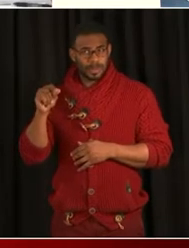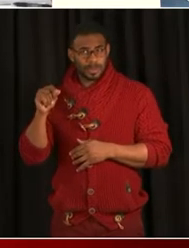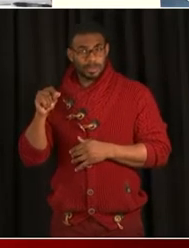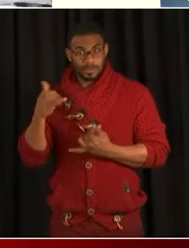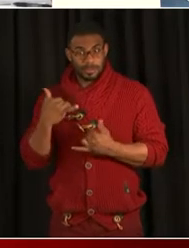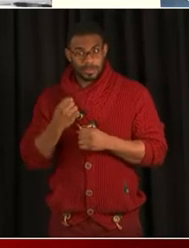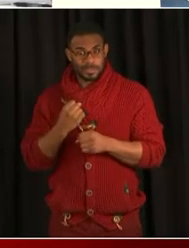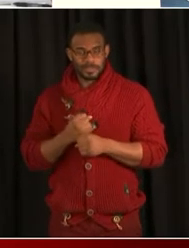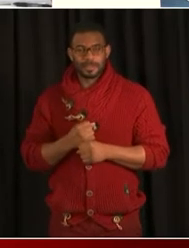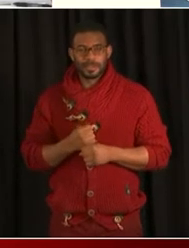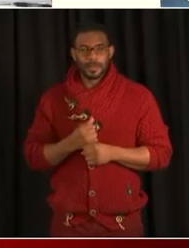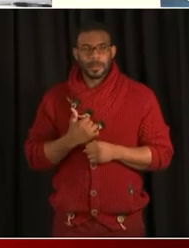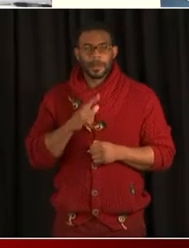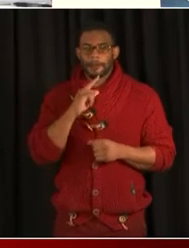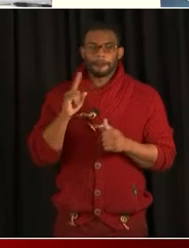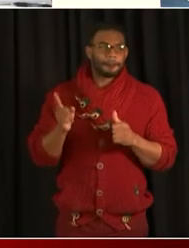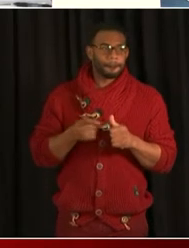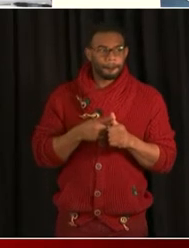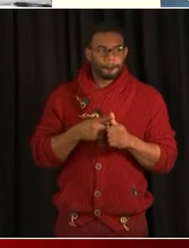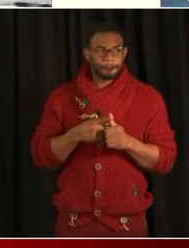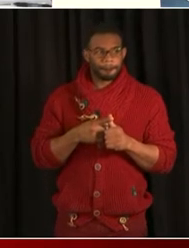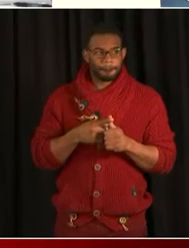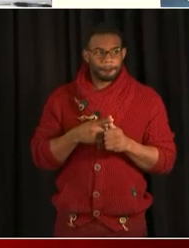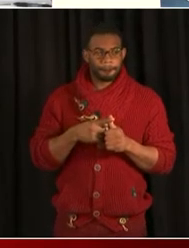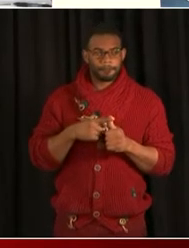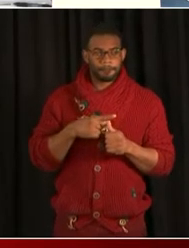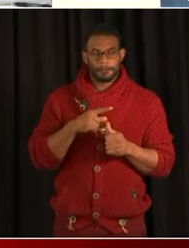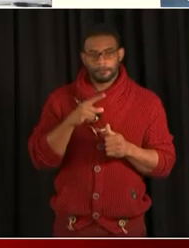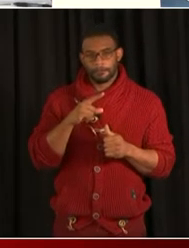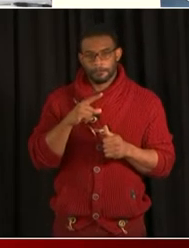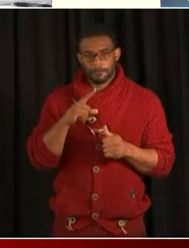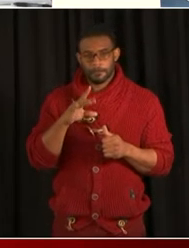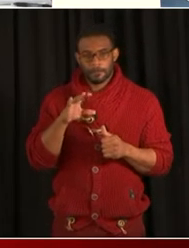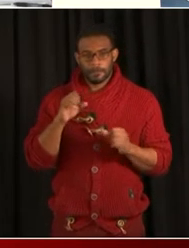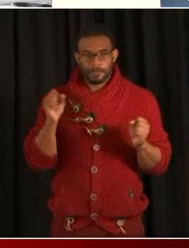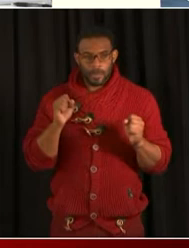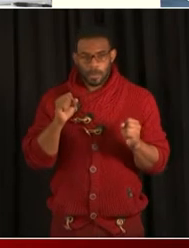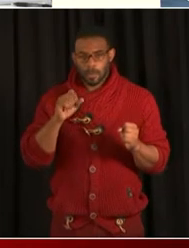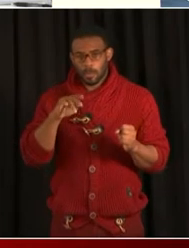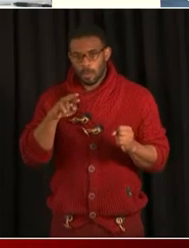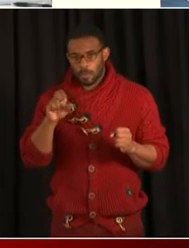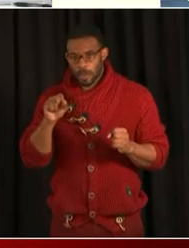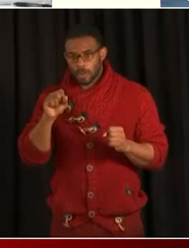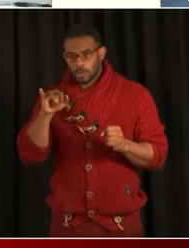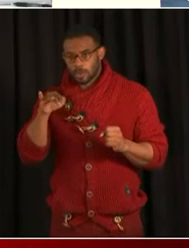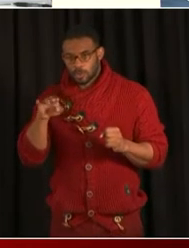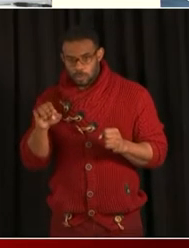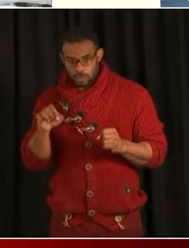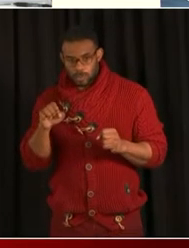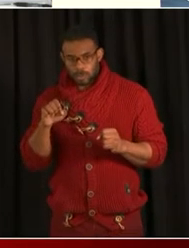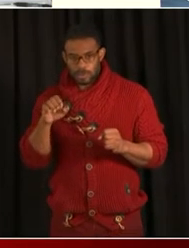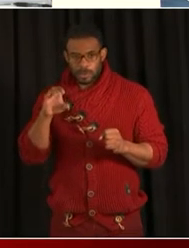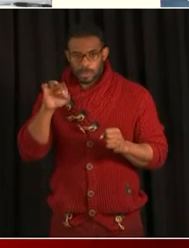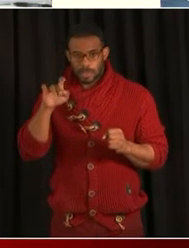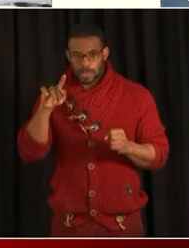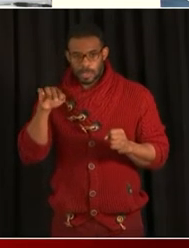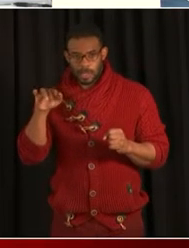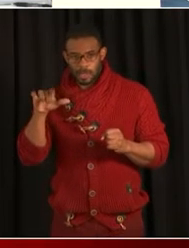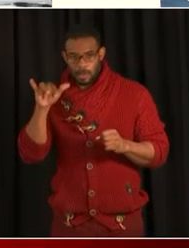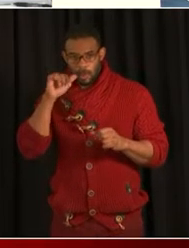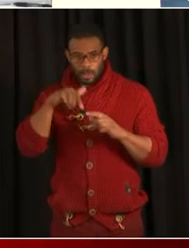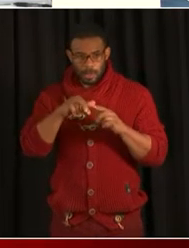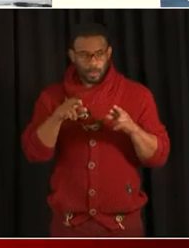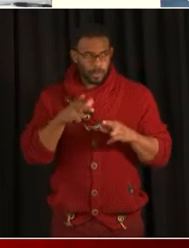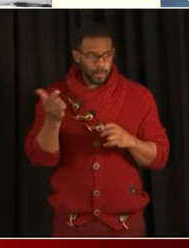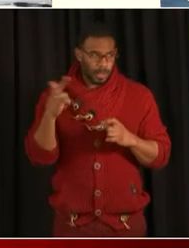2020. And we are the first cold pressed juice cocktail bar in this region. So you